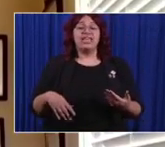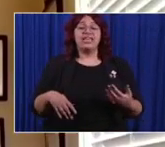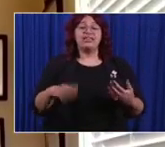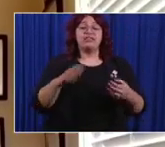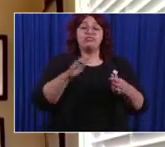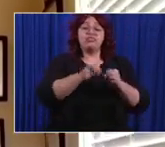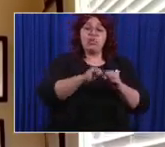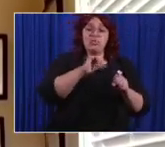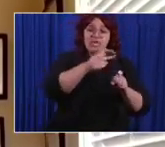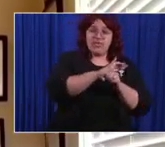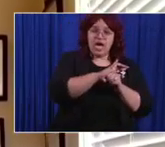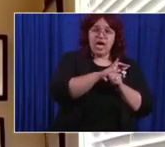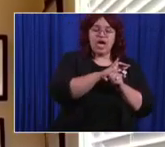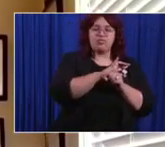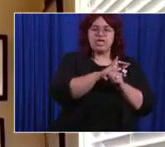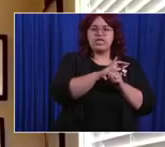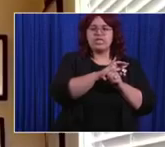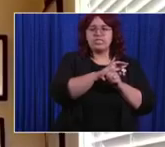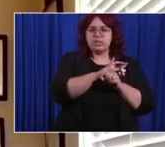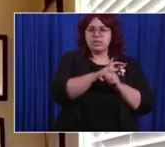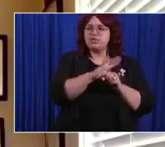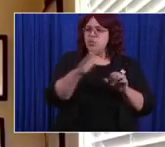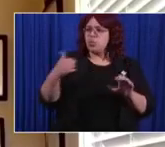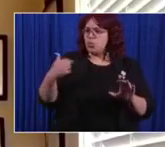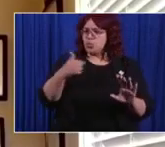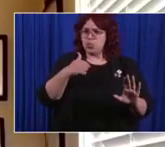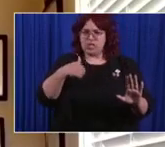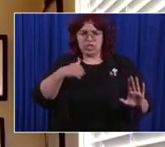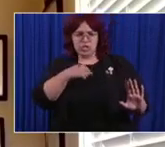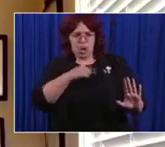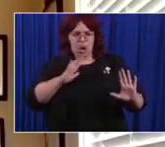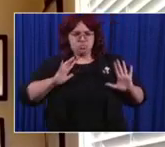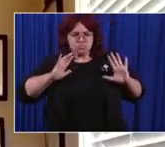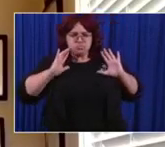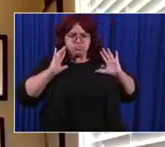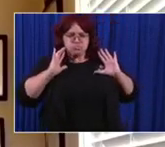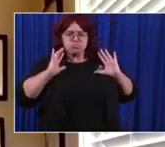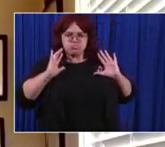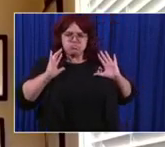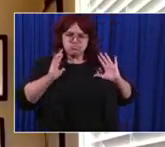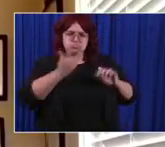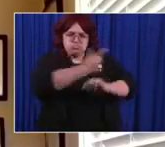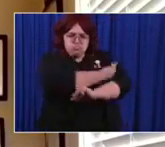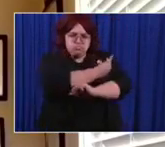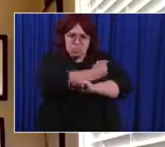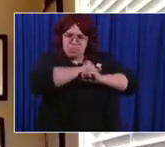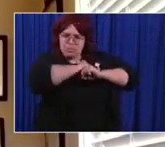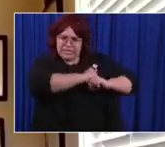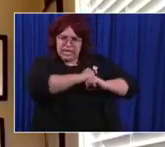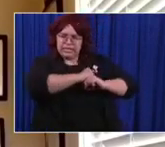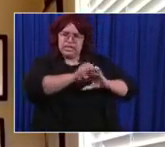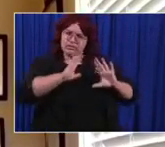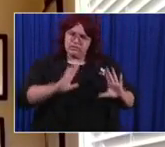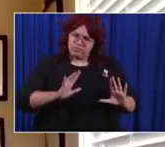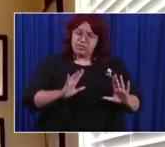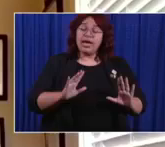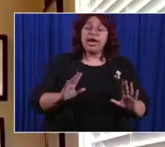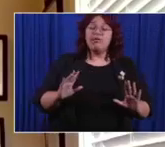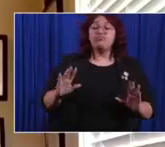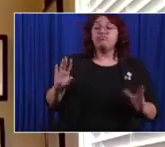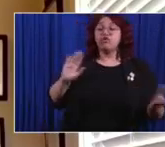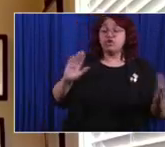a rebound, that would avoid a situation where there was a high likelihood of seeing things go in the wrong